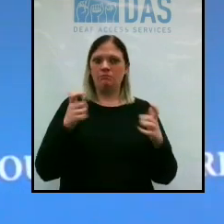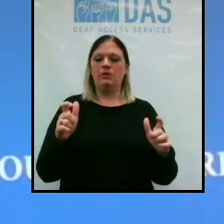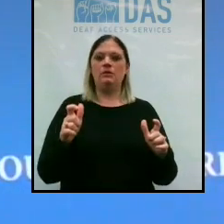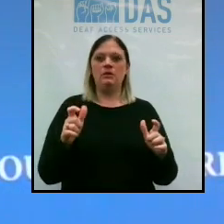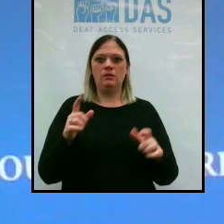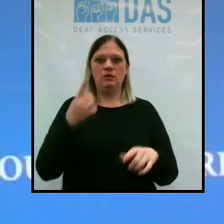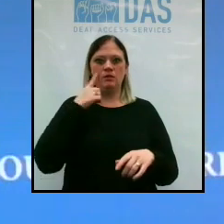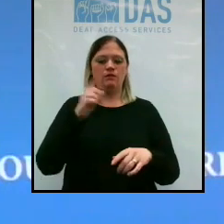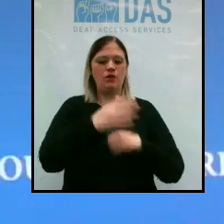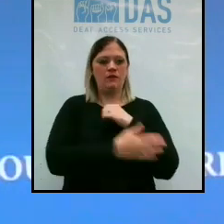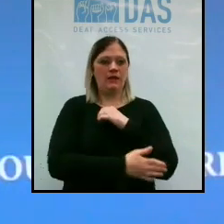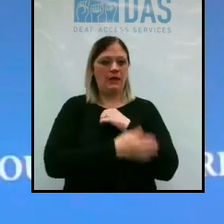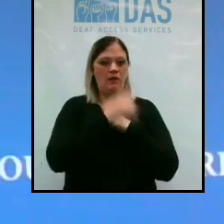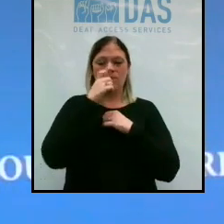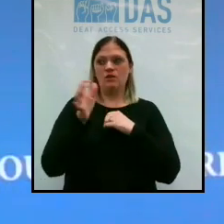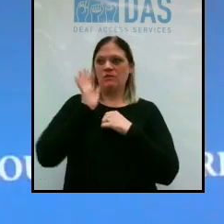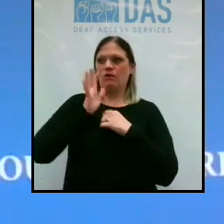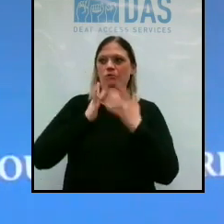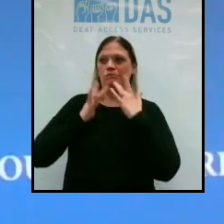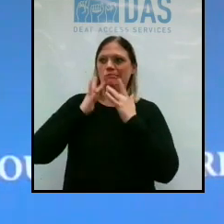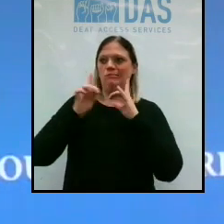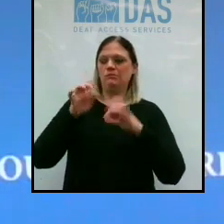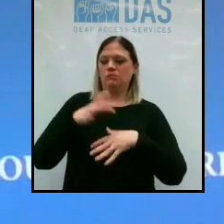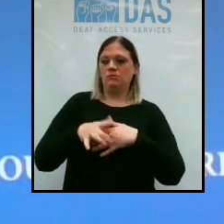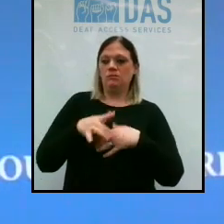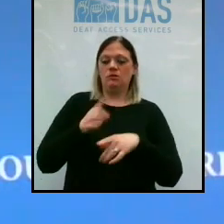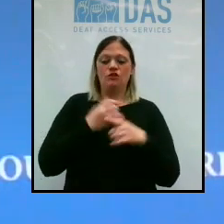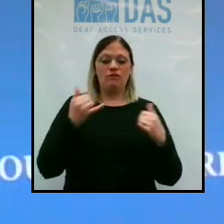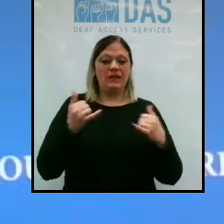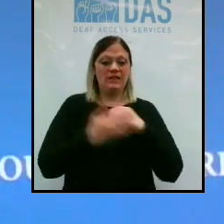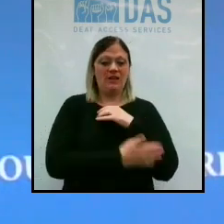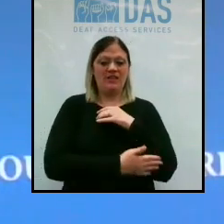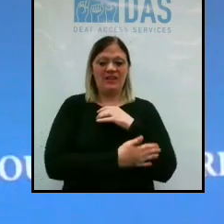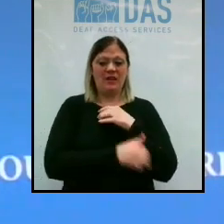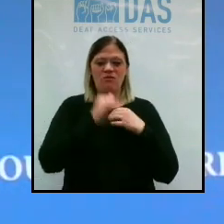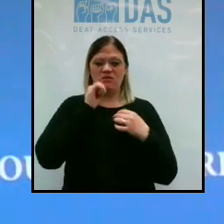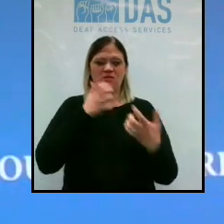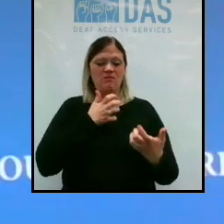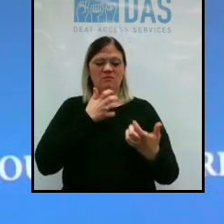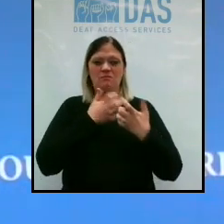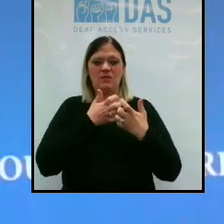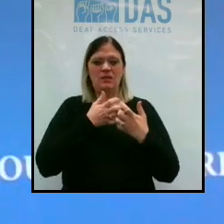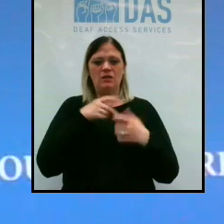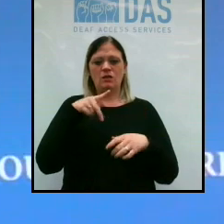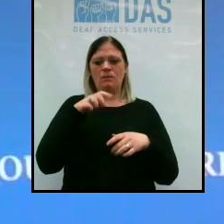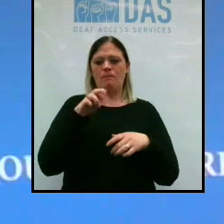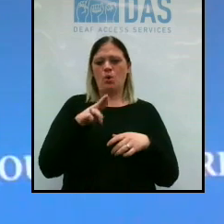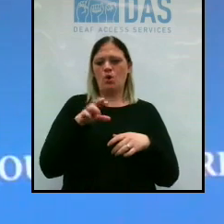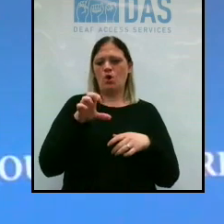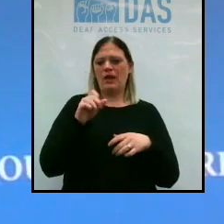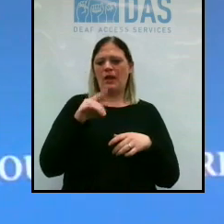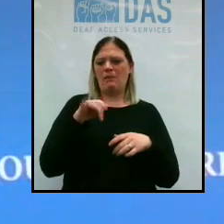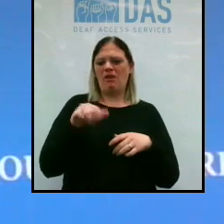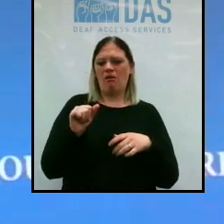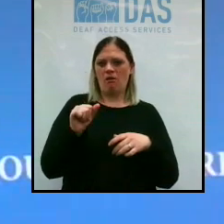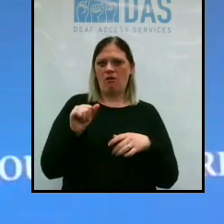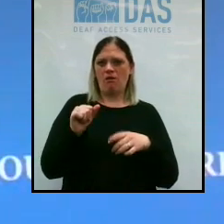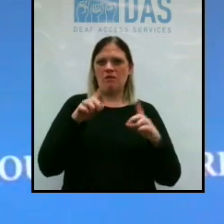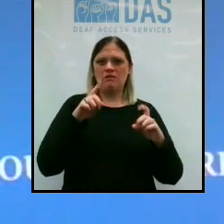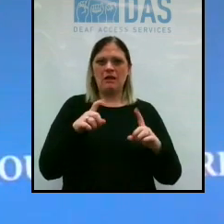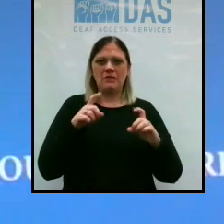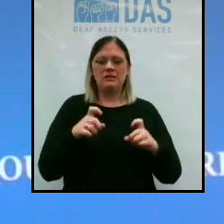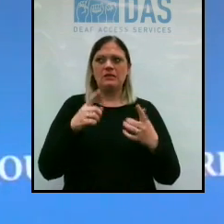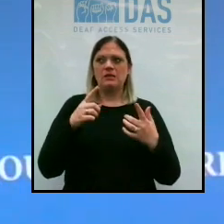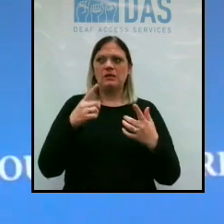you had very few tests available. Right now, the county still doesn't even meet the per capita testing that Monroe County has had or